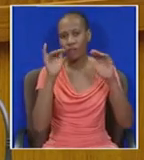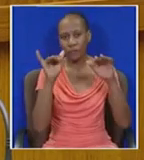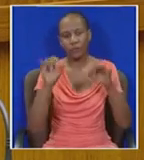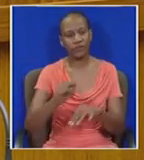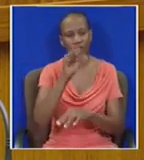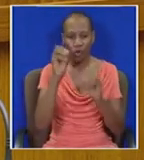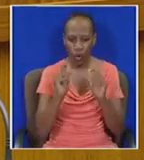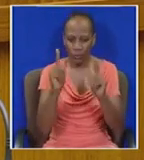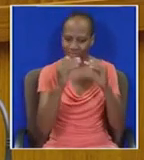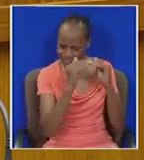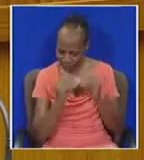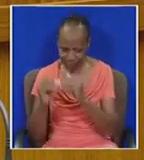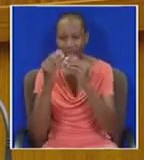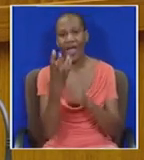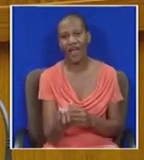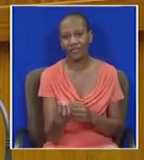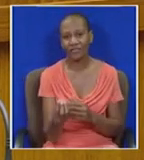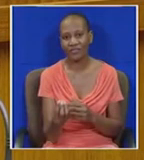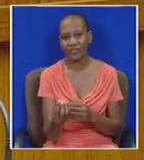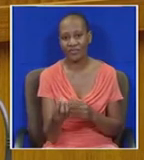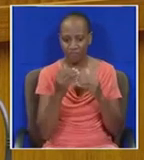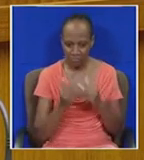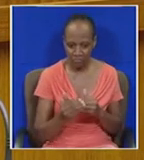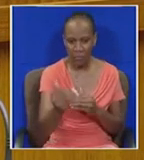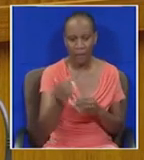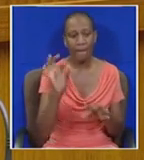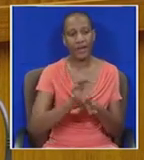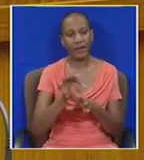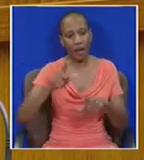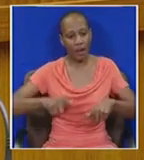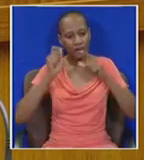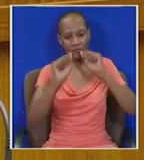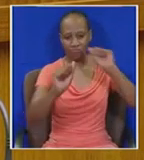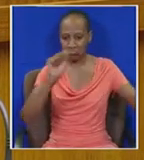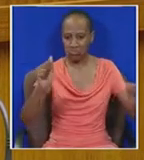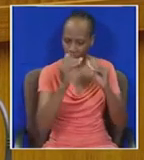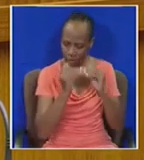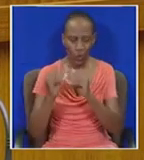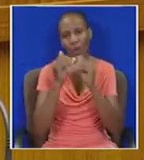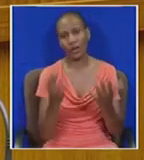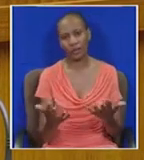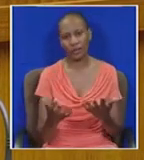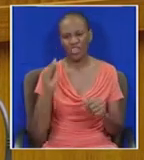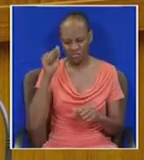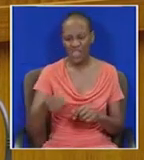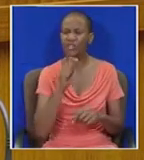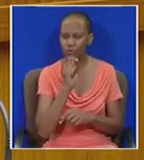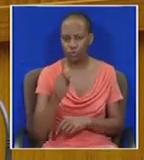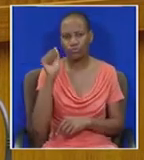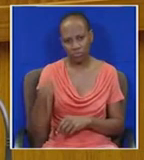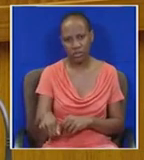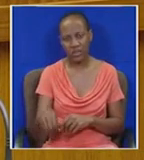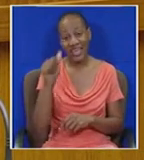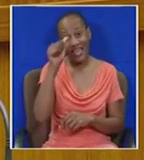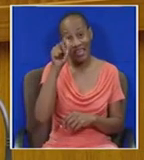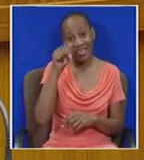equal opportunity to determine their own destiny. While it is undeniable that the ANC